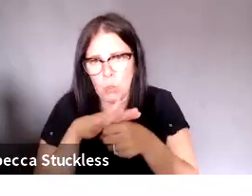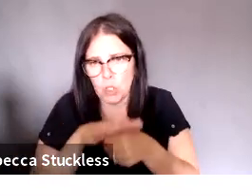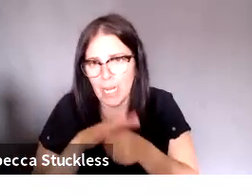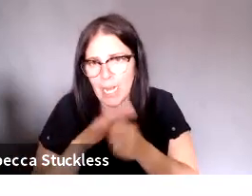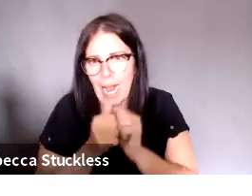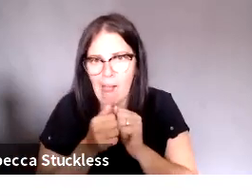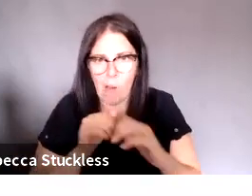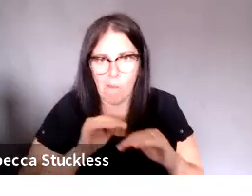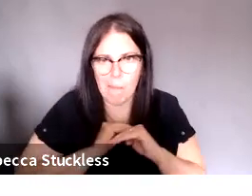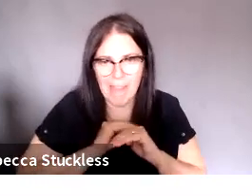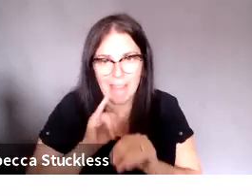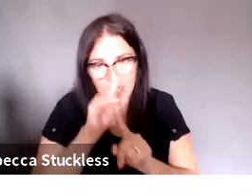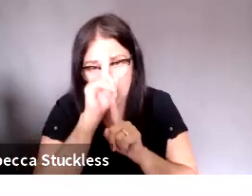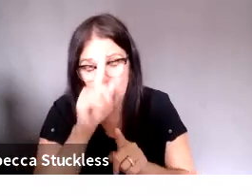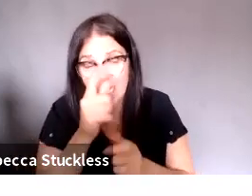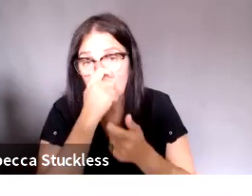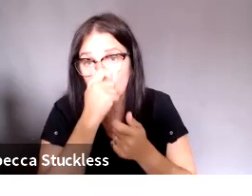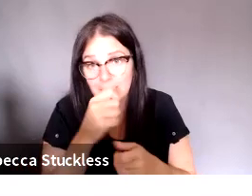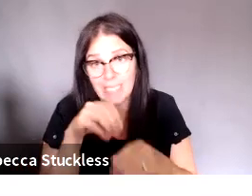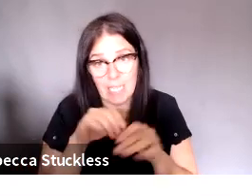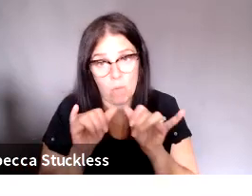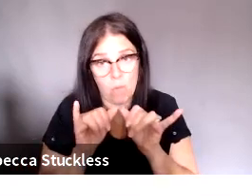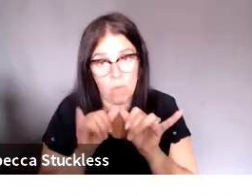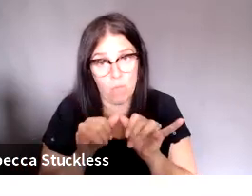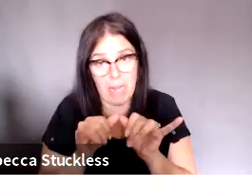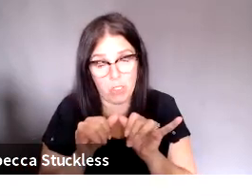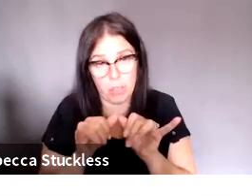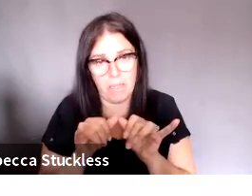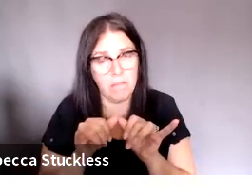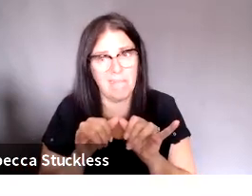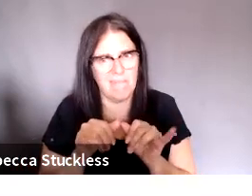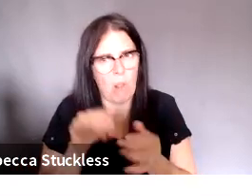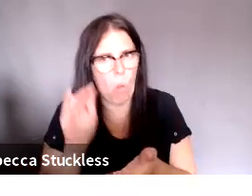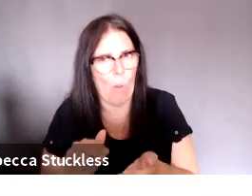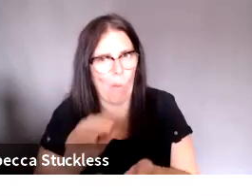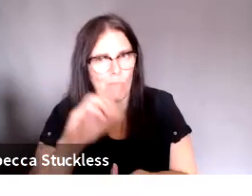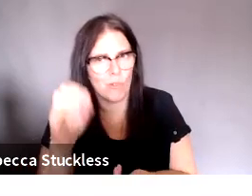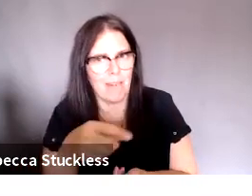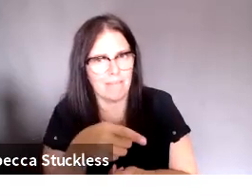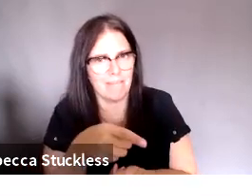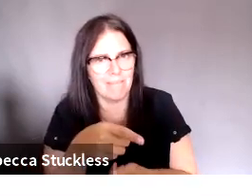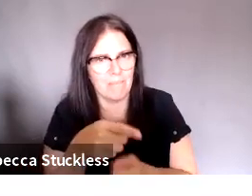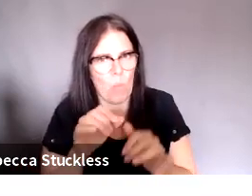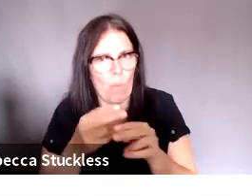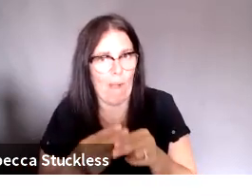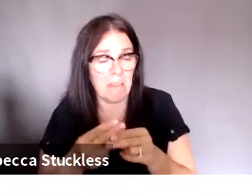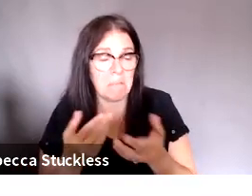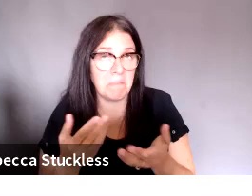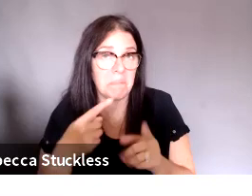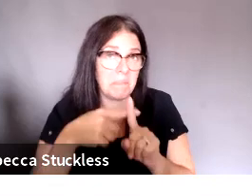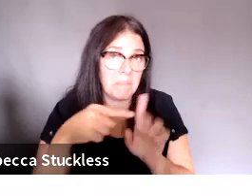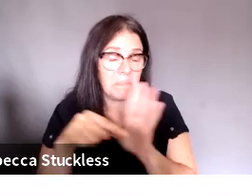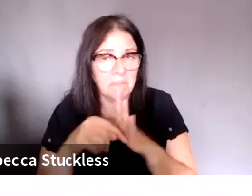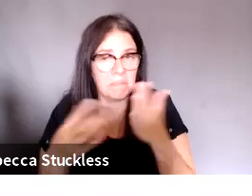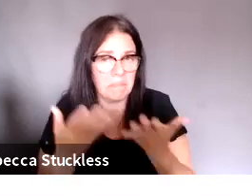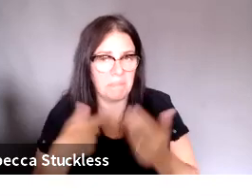target. And interestingly, in the performance measurement framework, it has the lowest weighting. Could be argued that that's a good thing, could be argued that it's a